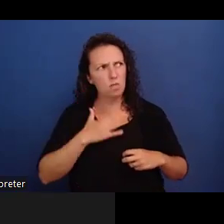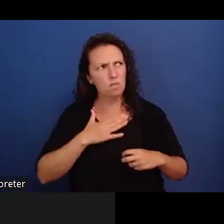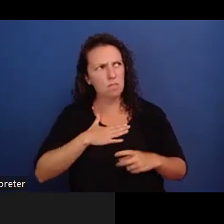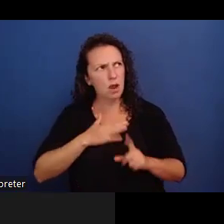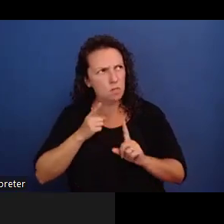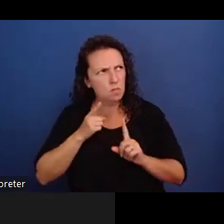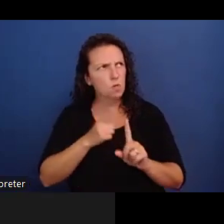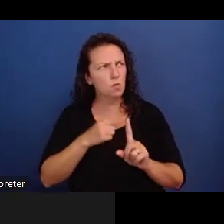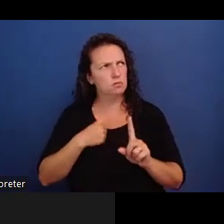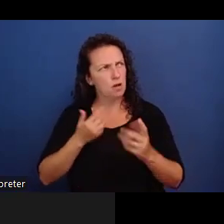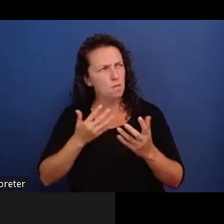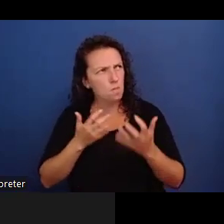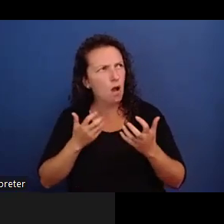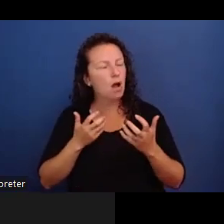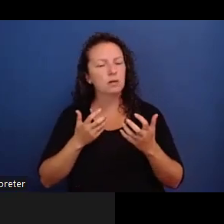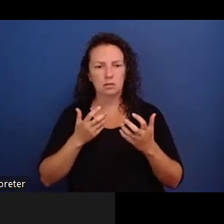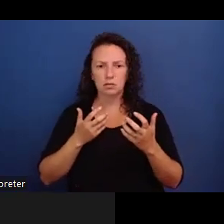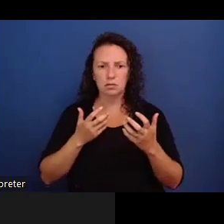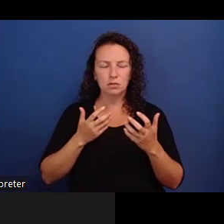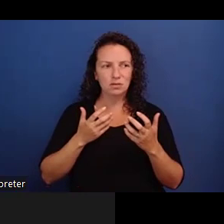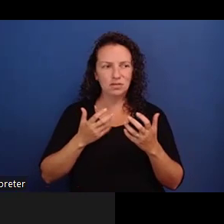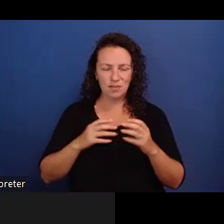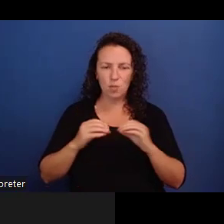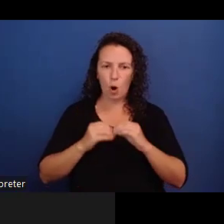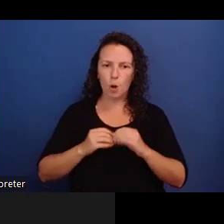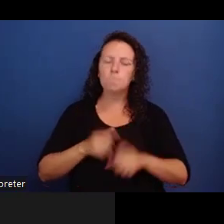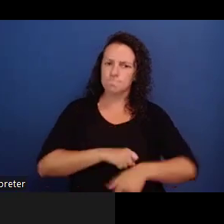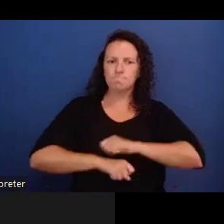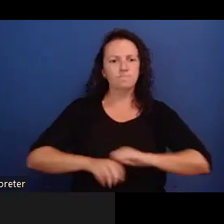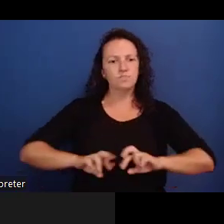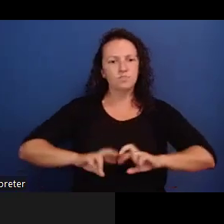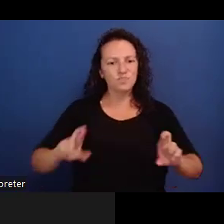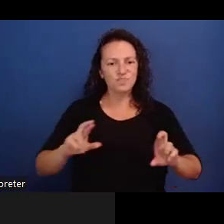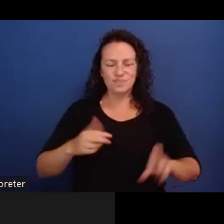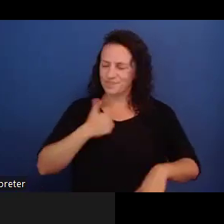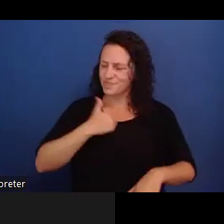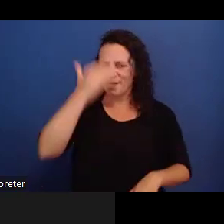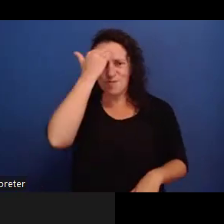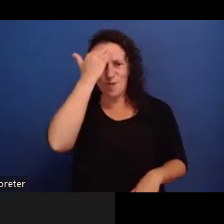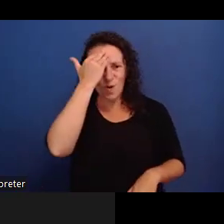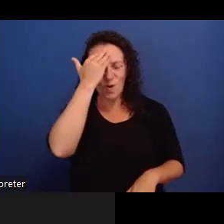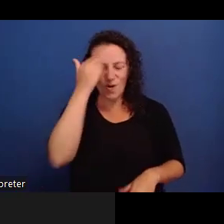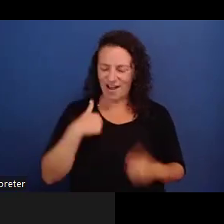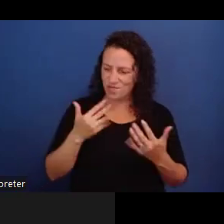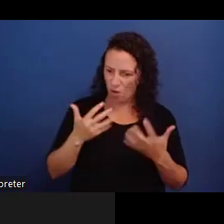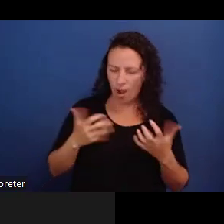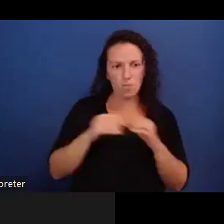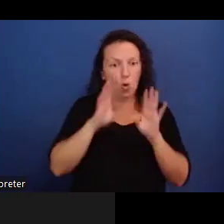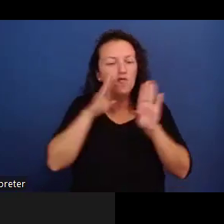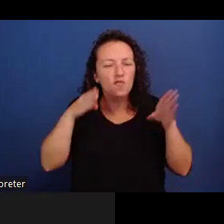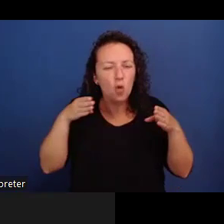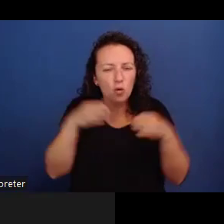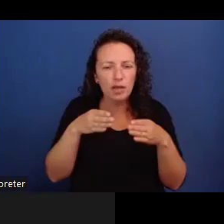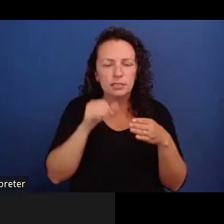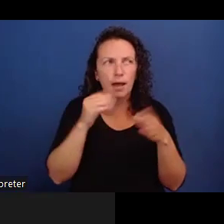job market, as Richard Bowles said, like self-aware, knowledgeable, and focused.